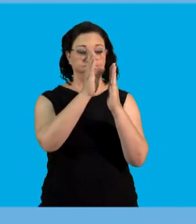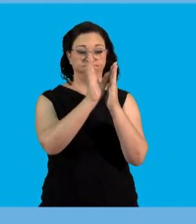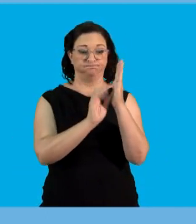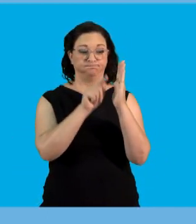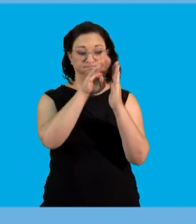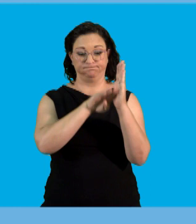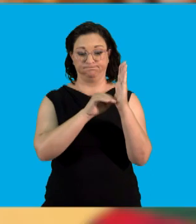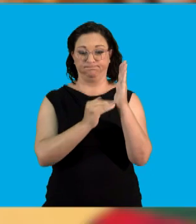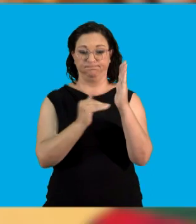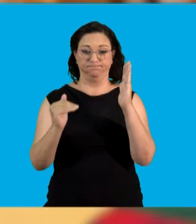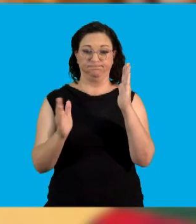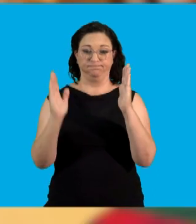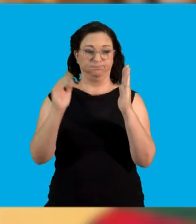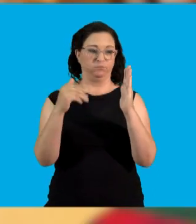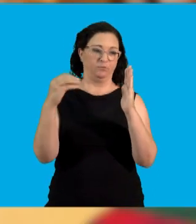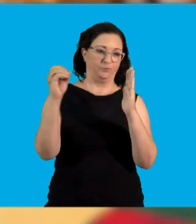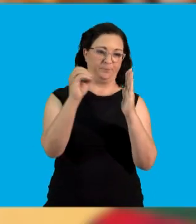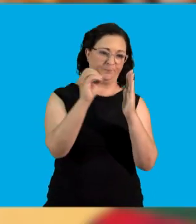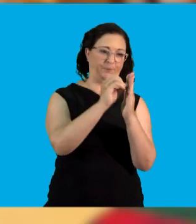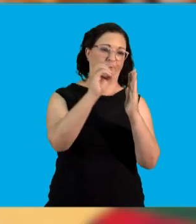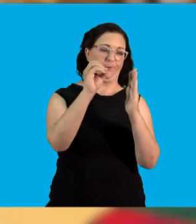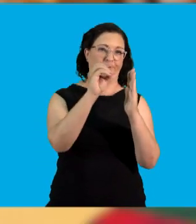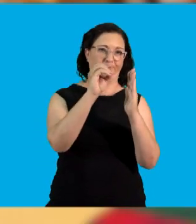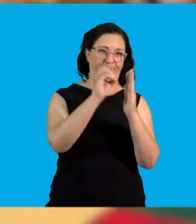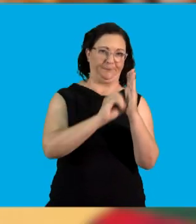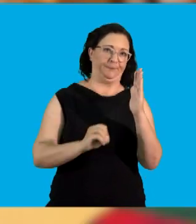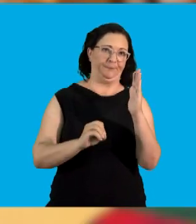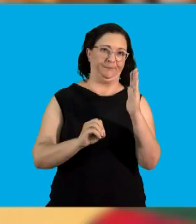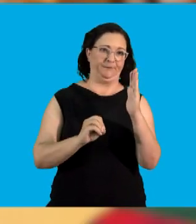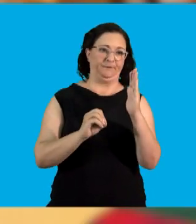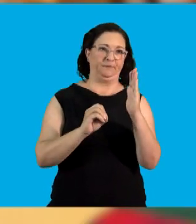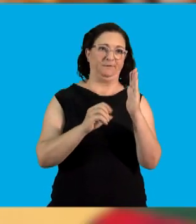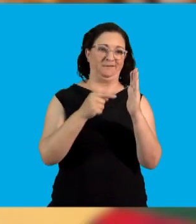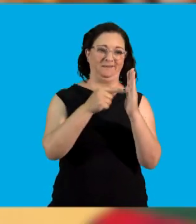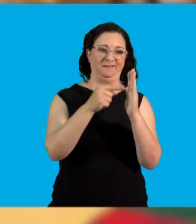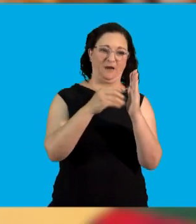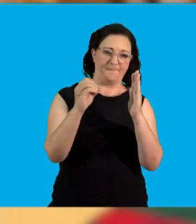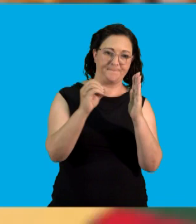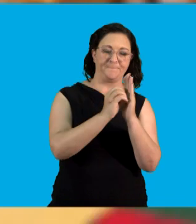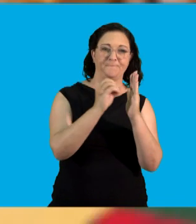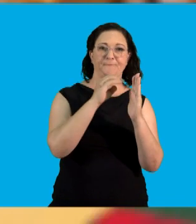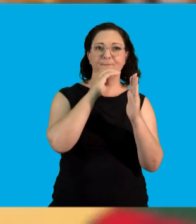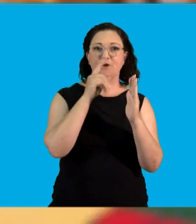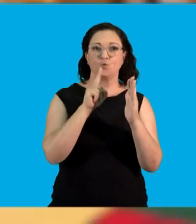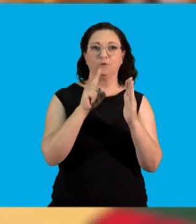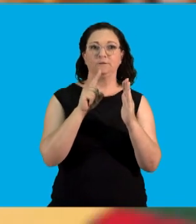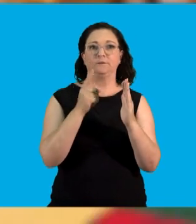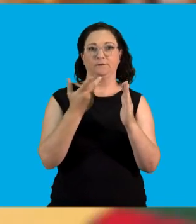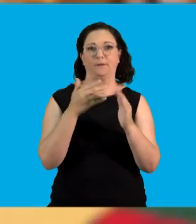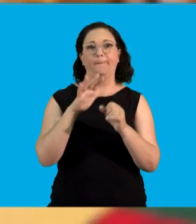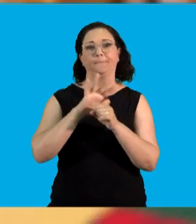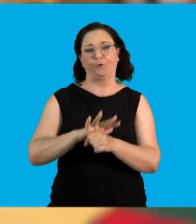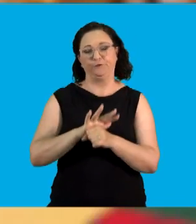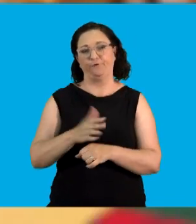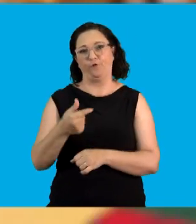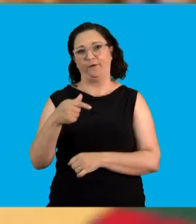of the container, now the force that the wall and yourself are exerting onto each other gives rise to a phenomenon that